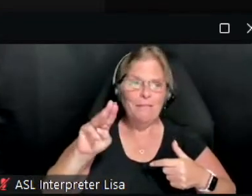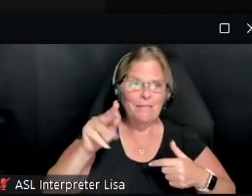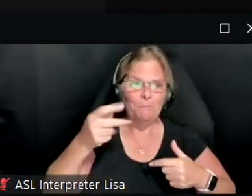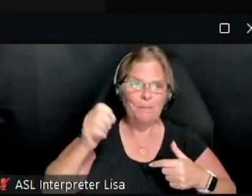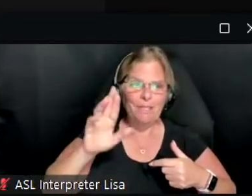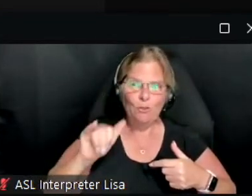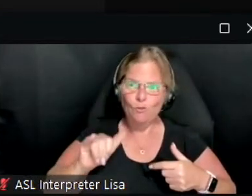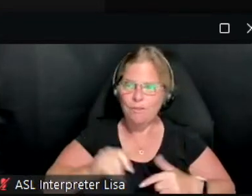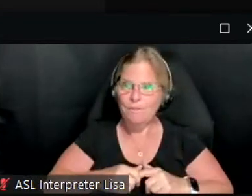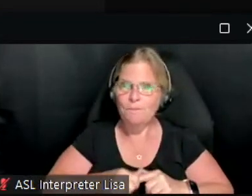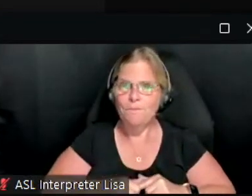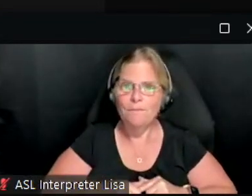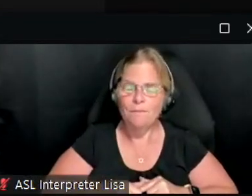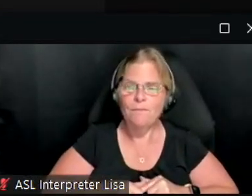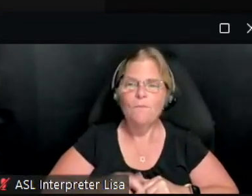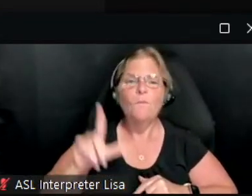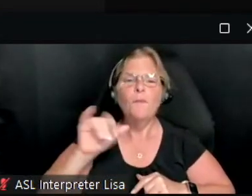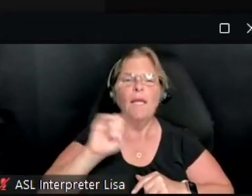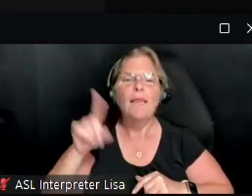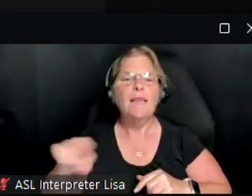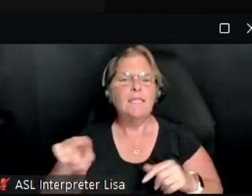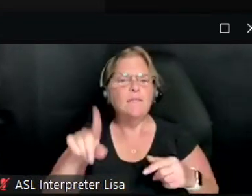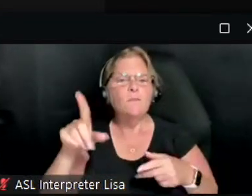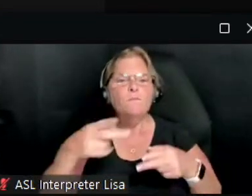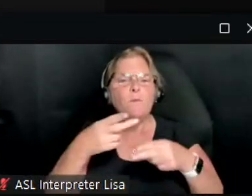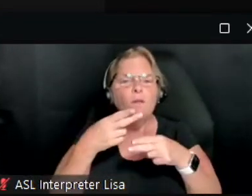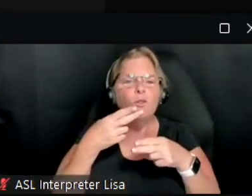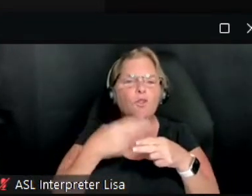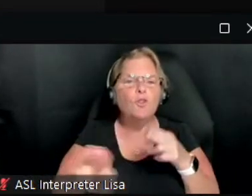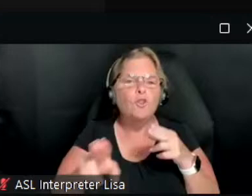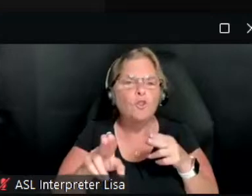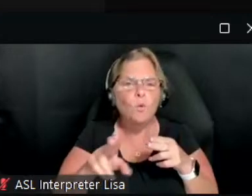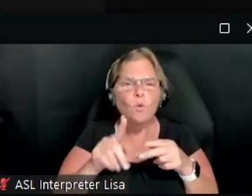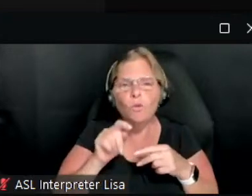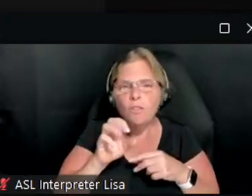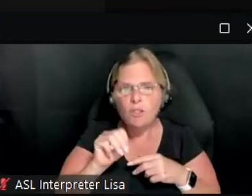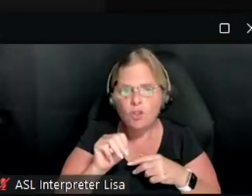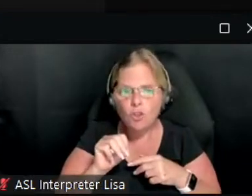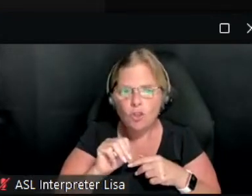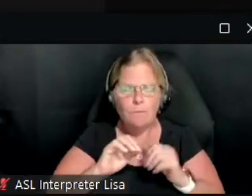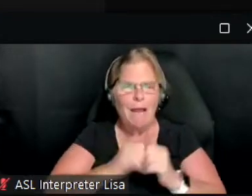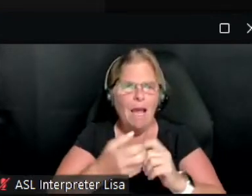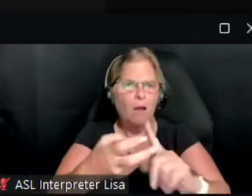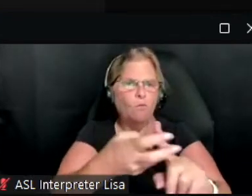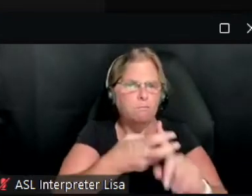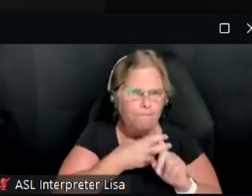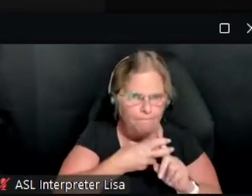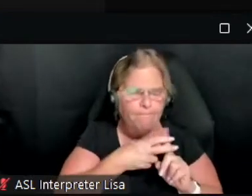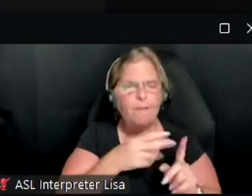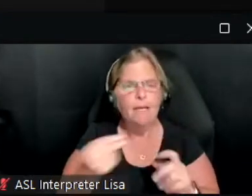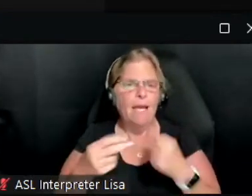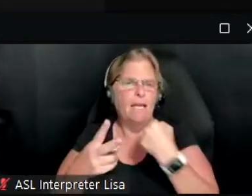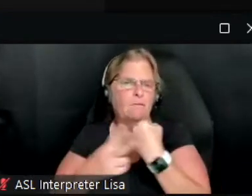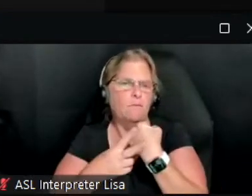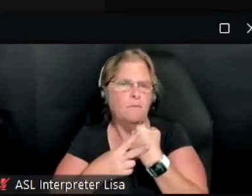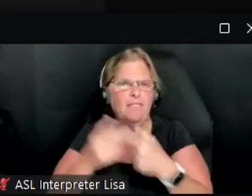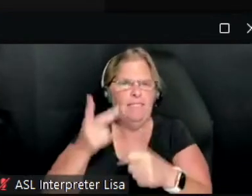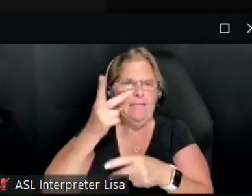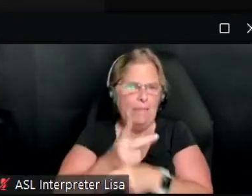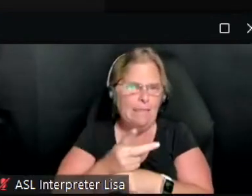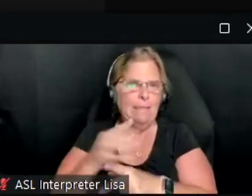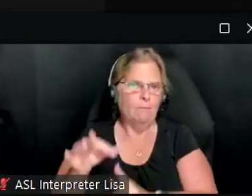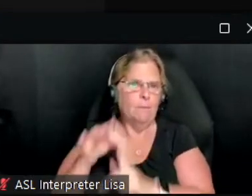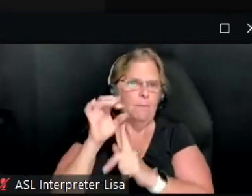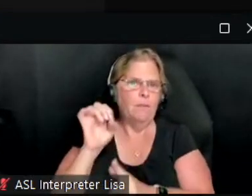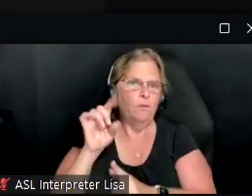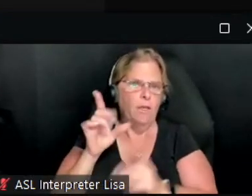Okay, so what short-term strategies will enhance supply and encourage retention of general and special educators?